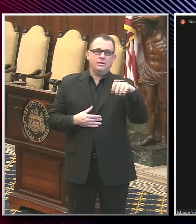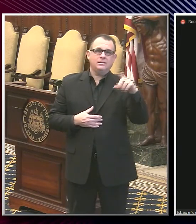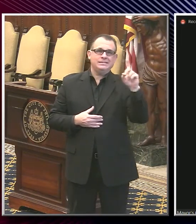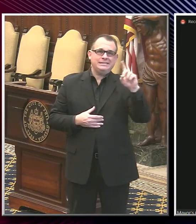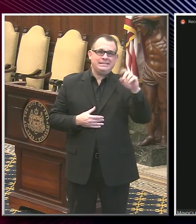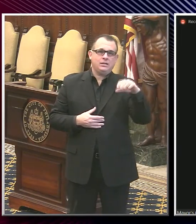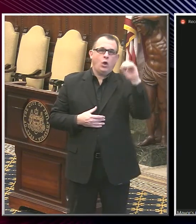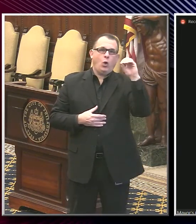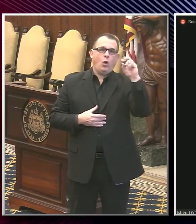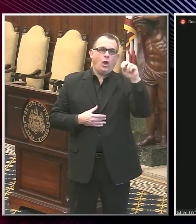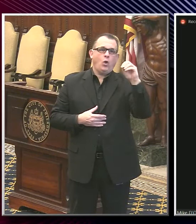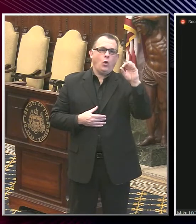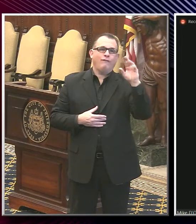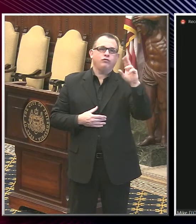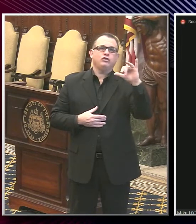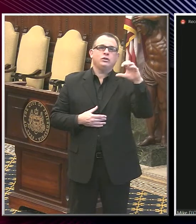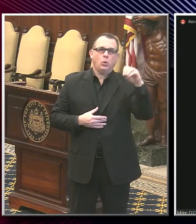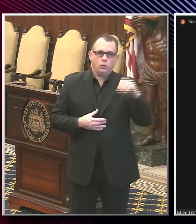Tribune.